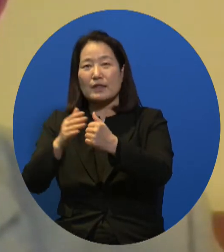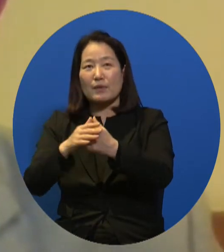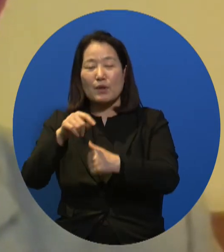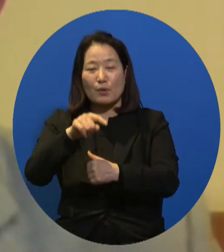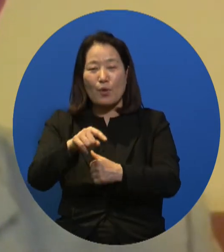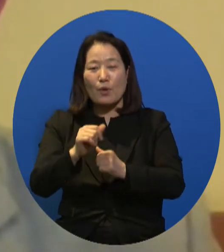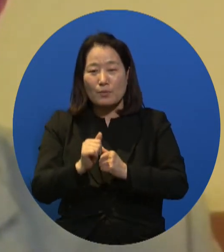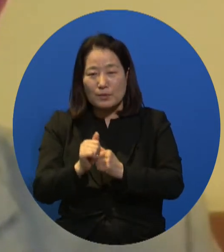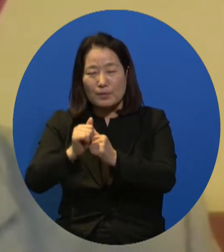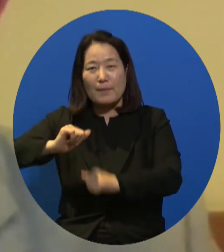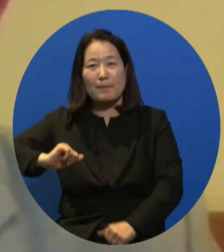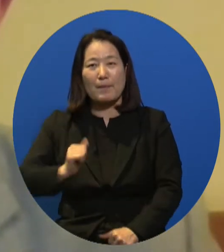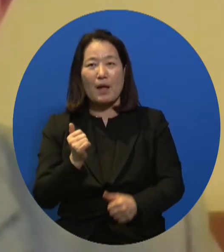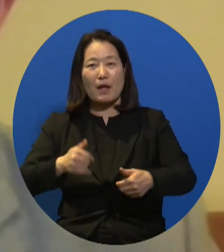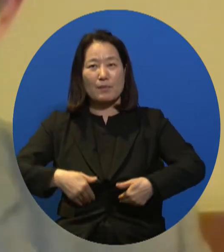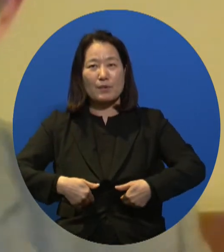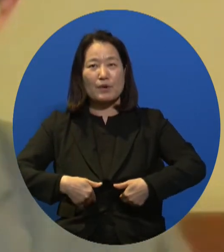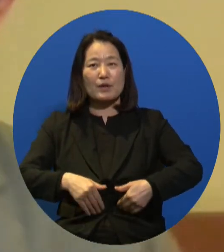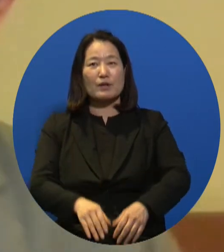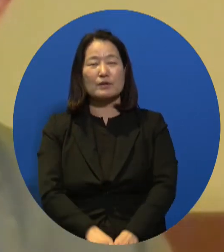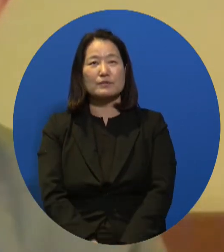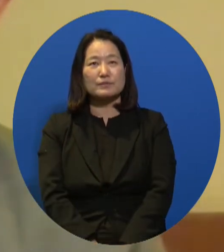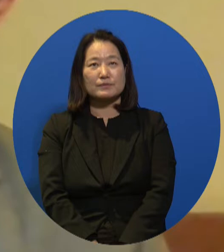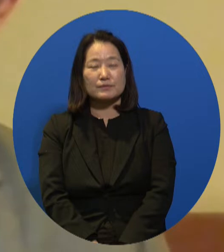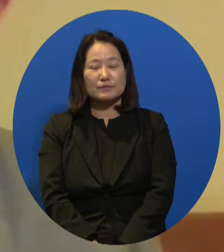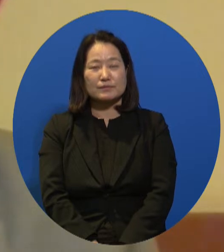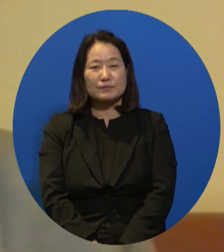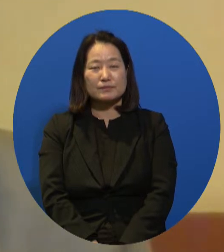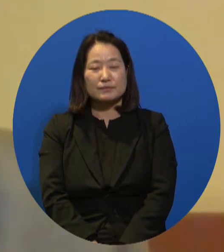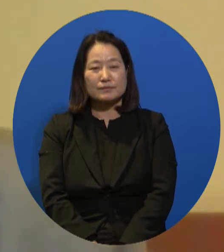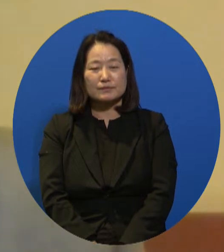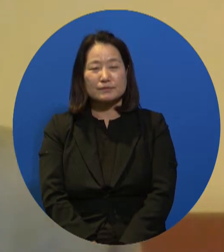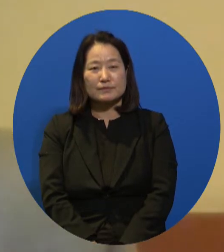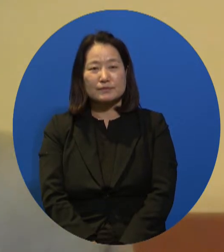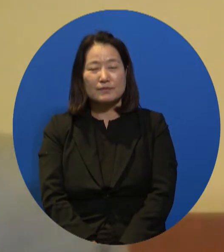Let me also mention here something of the political context in Hungary.